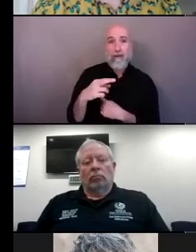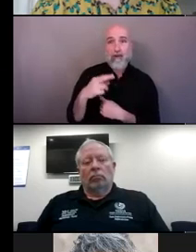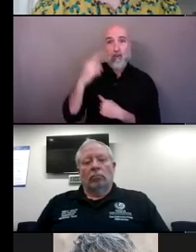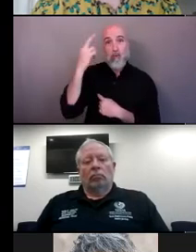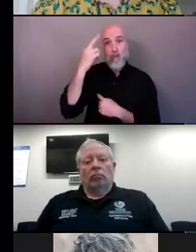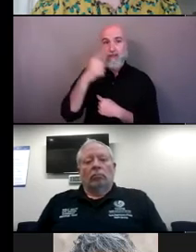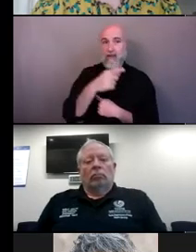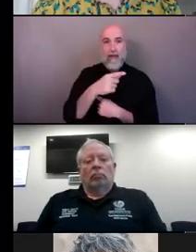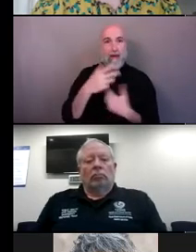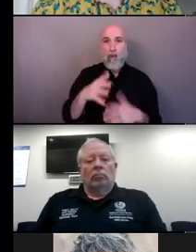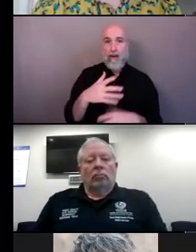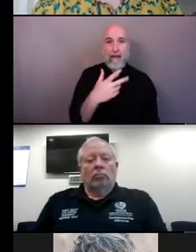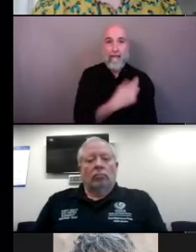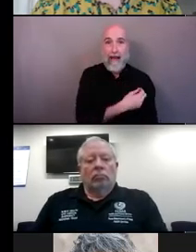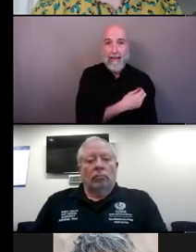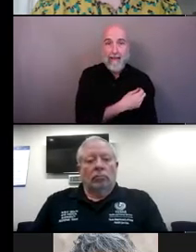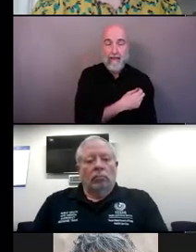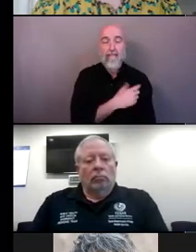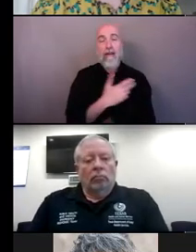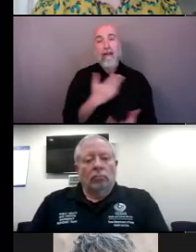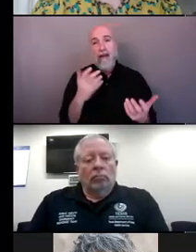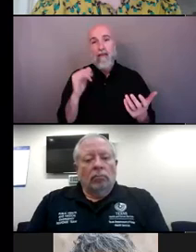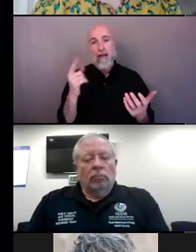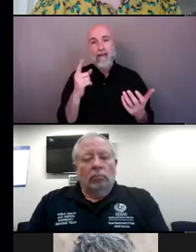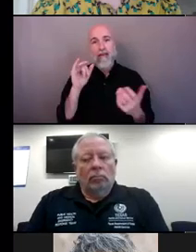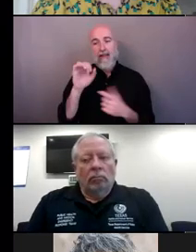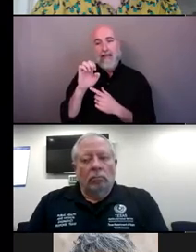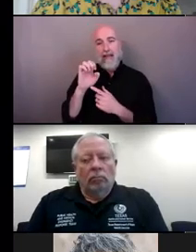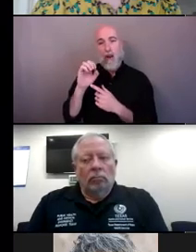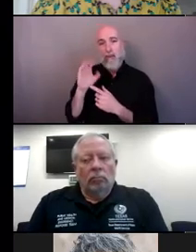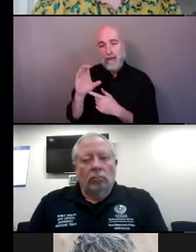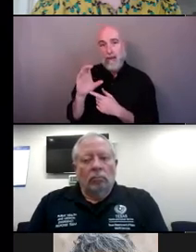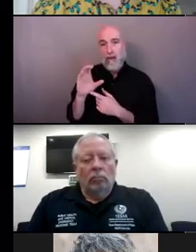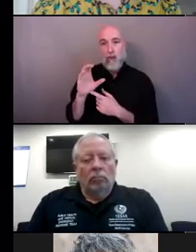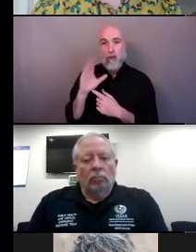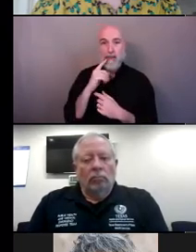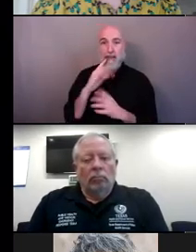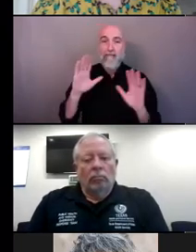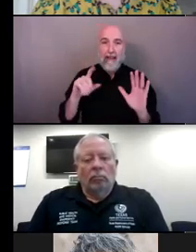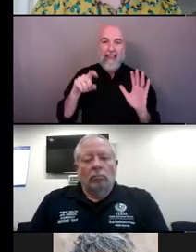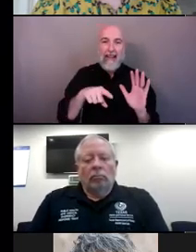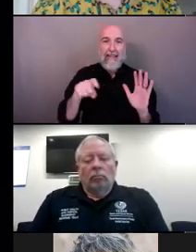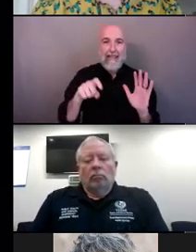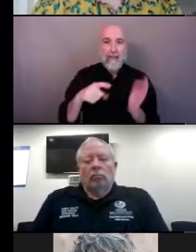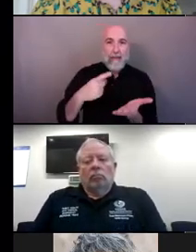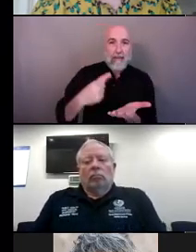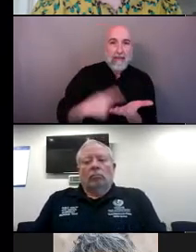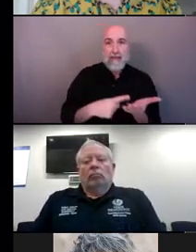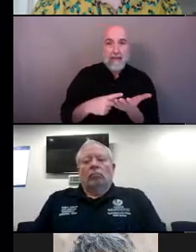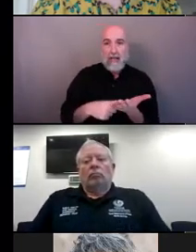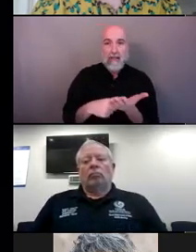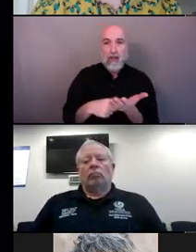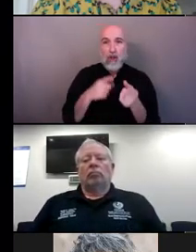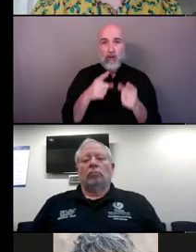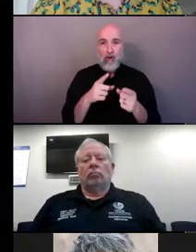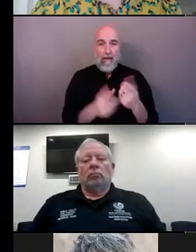being vaccinated, that's something that the EEOC would say needs to be discussed in the